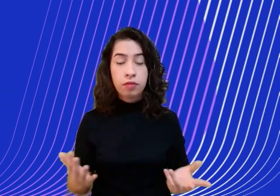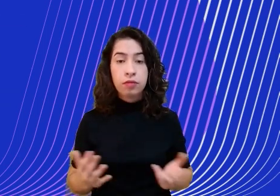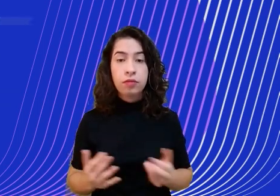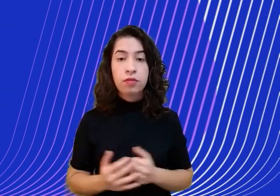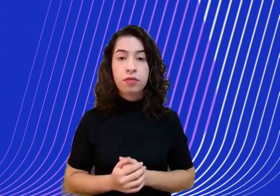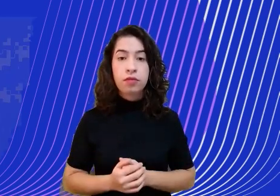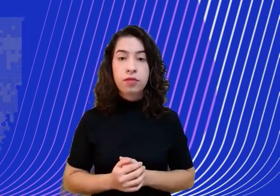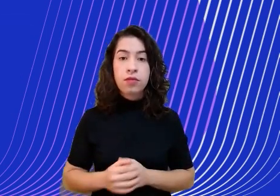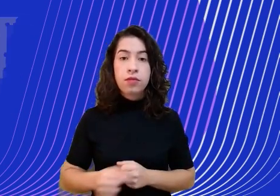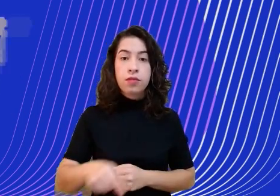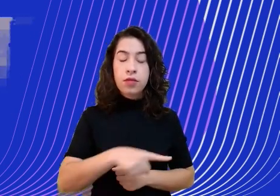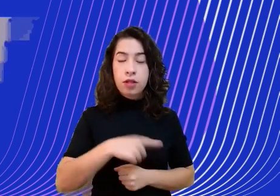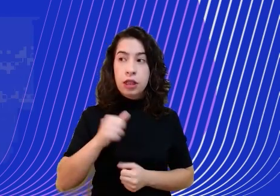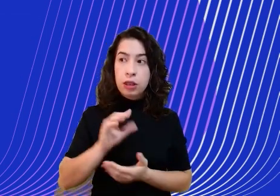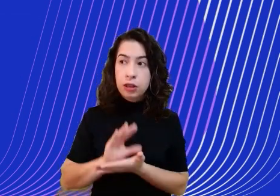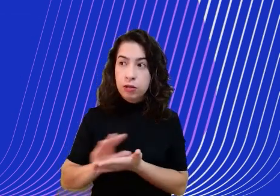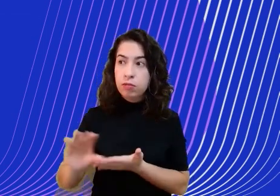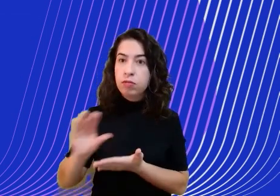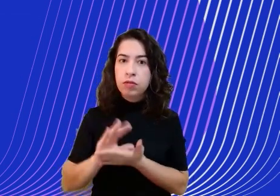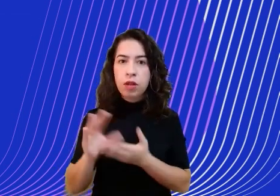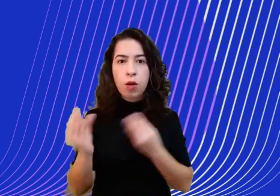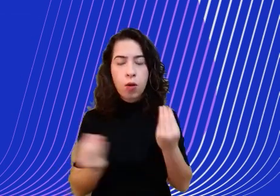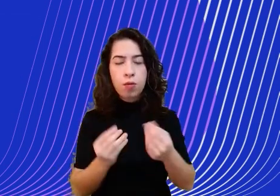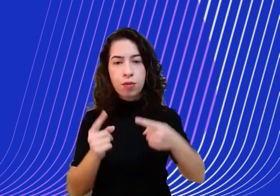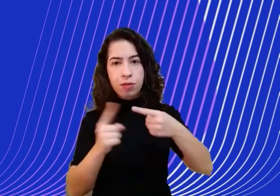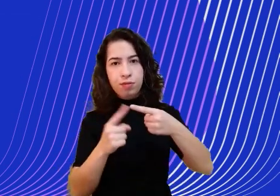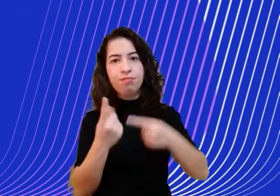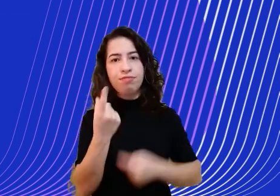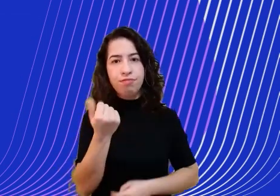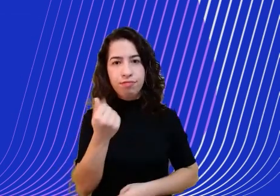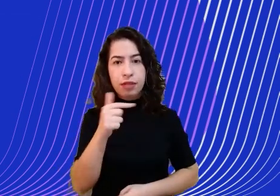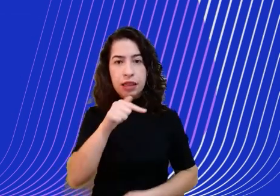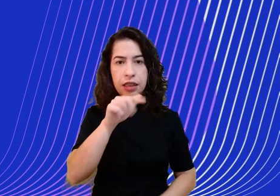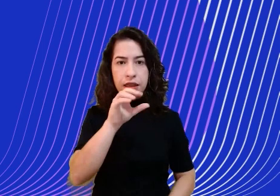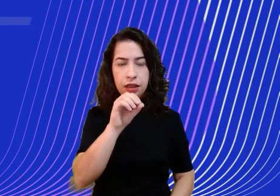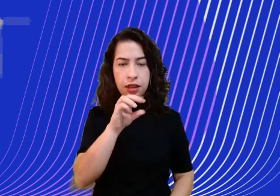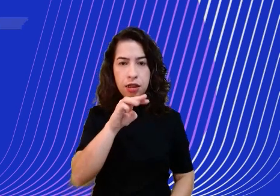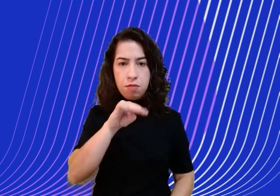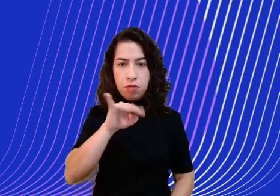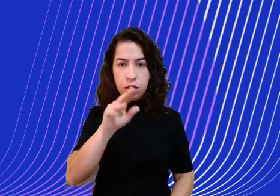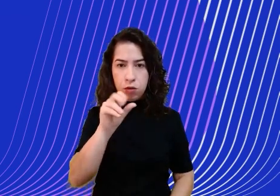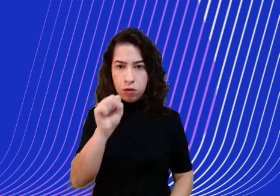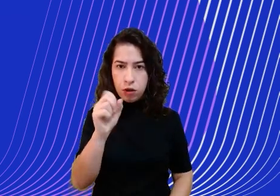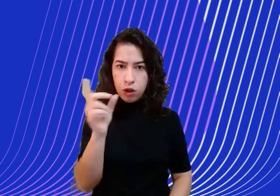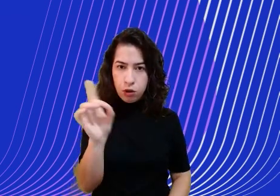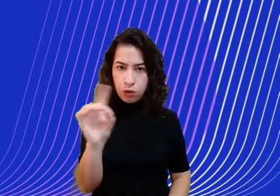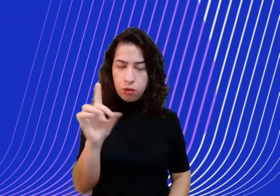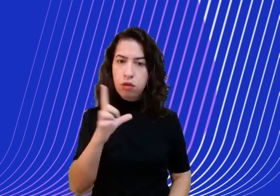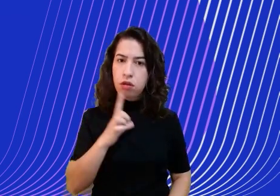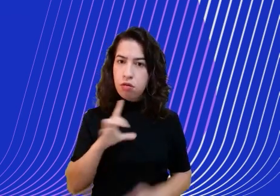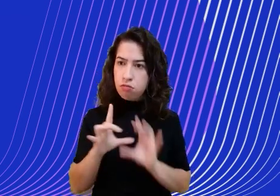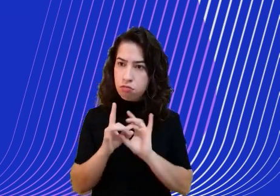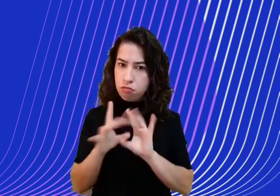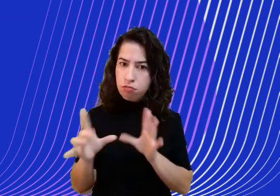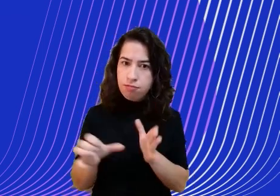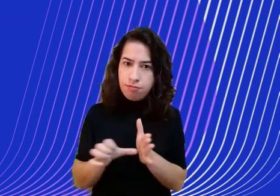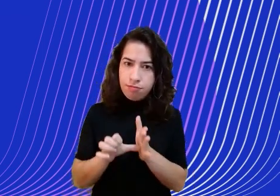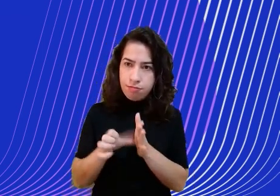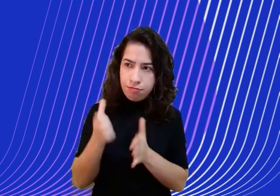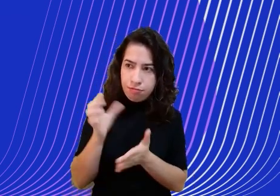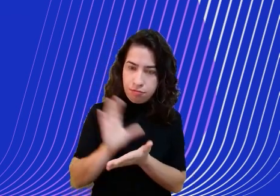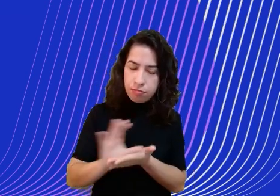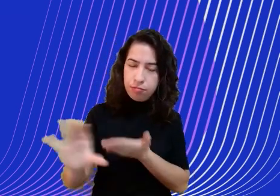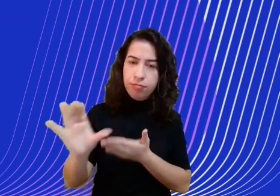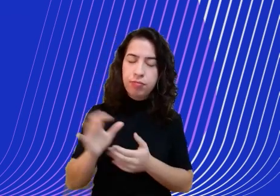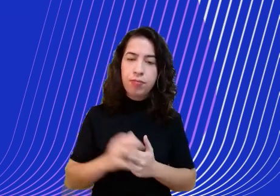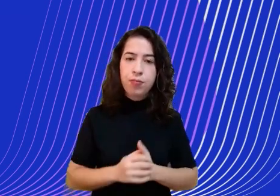Therefore, how are we going to invest? First off, we have $70 million of dollars that are available for the